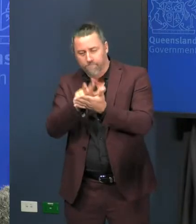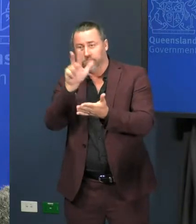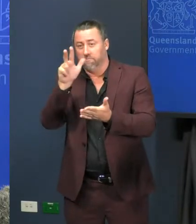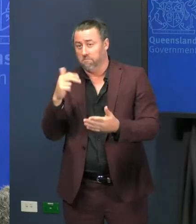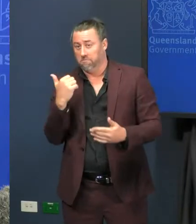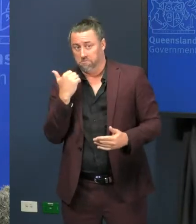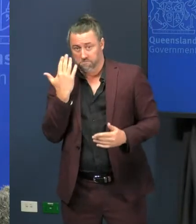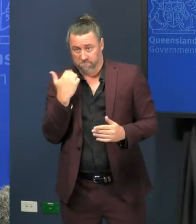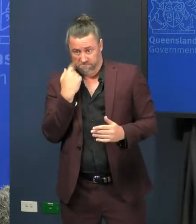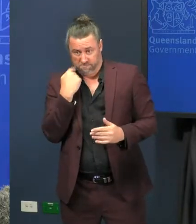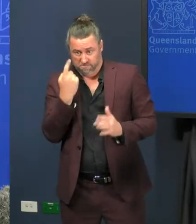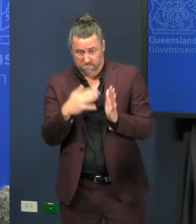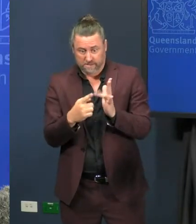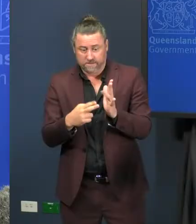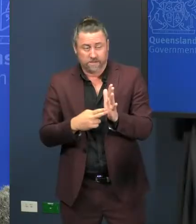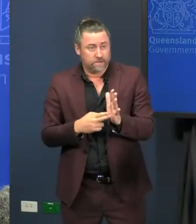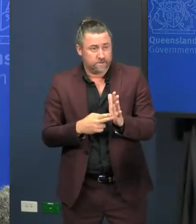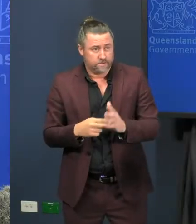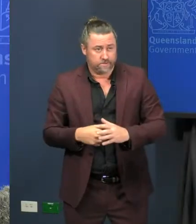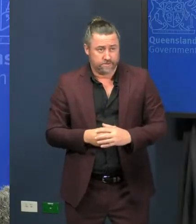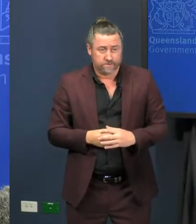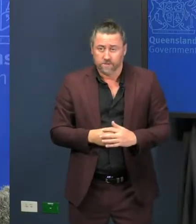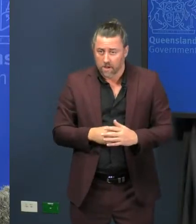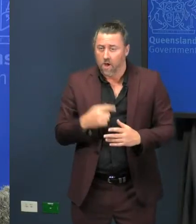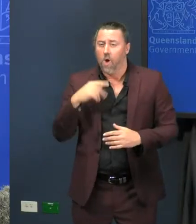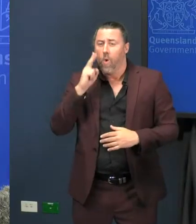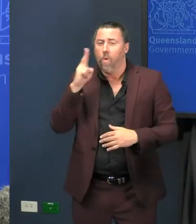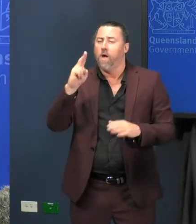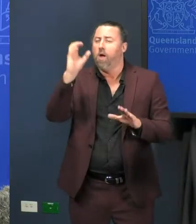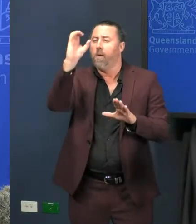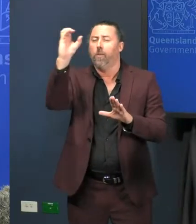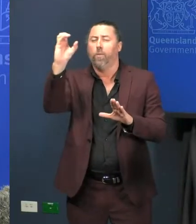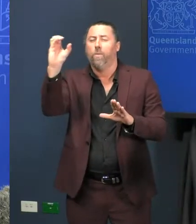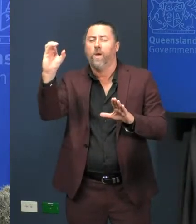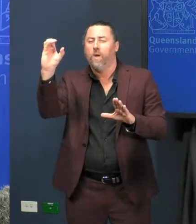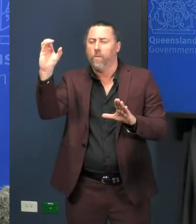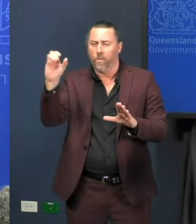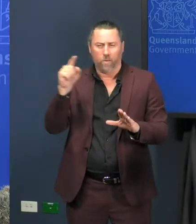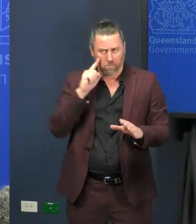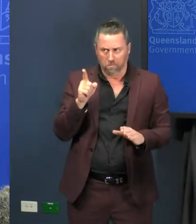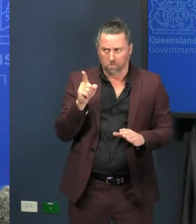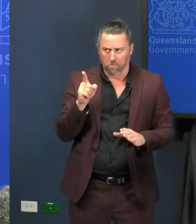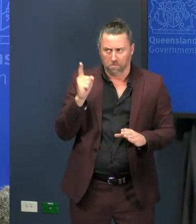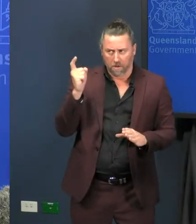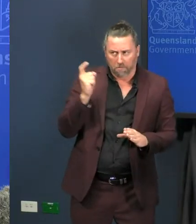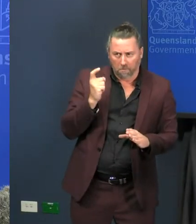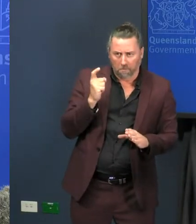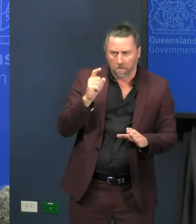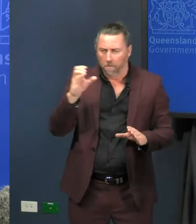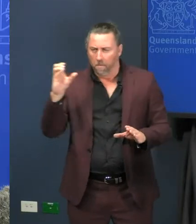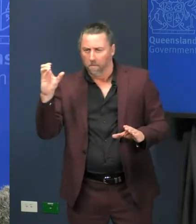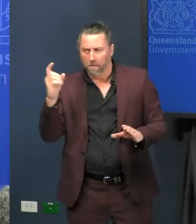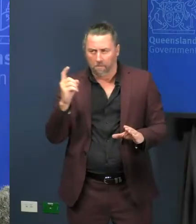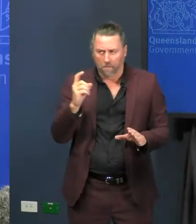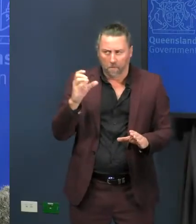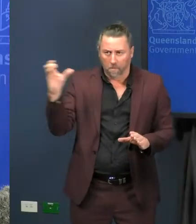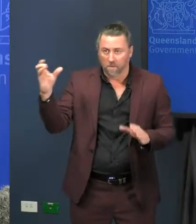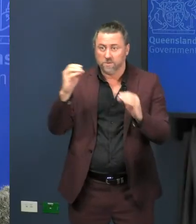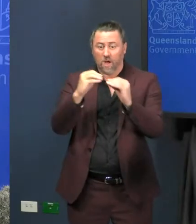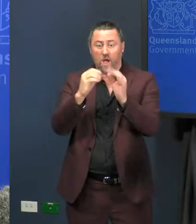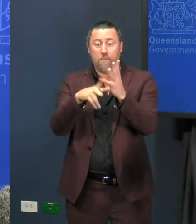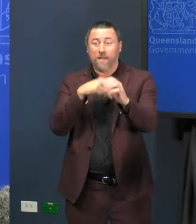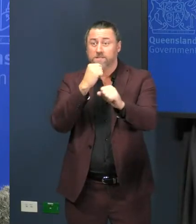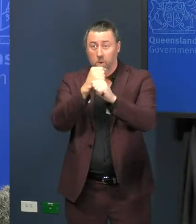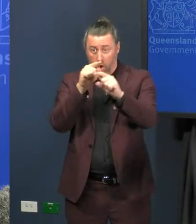of possible tracks for Tropical Cyclone Alfred as it approaches the coast encompasses the areas of Queensland from